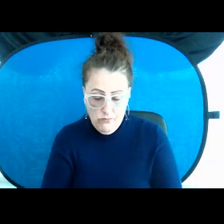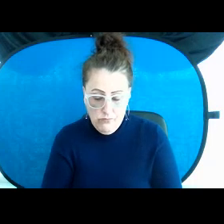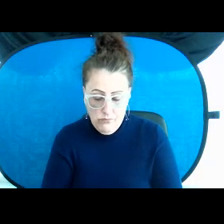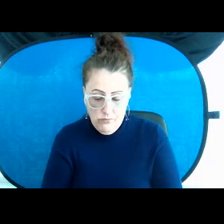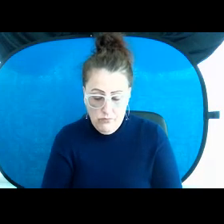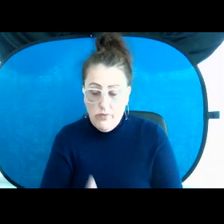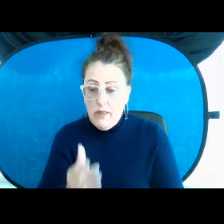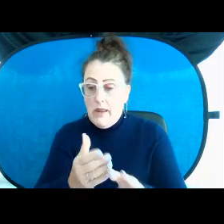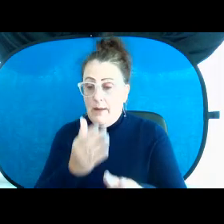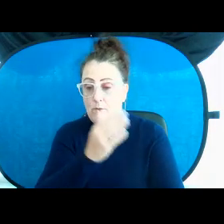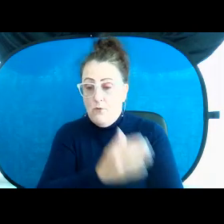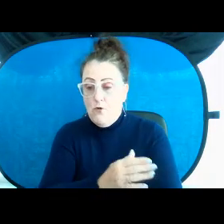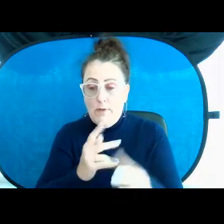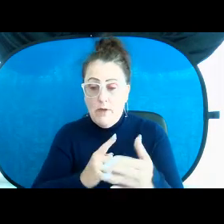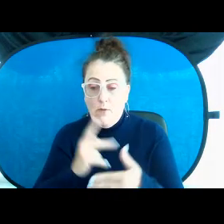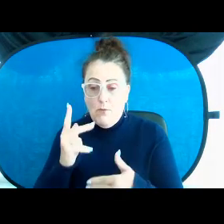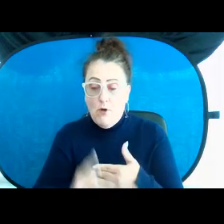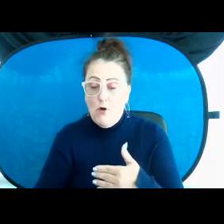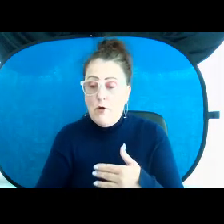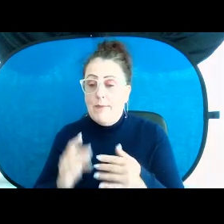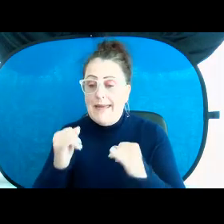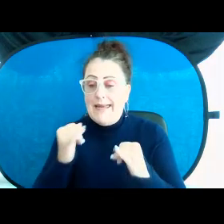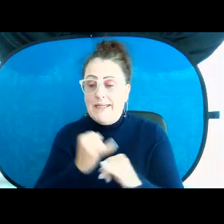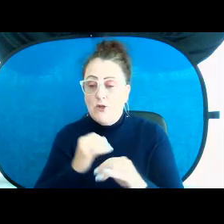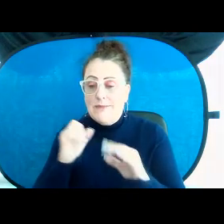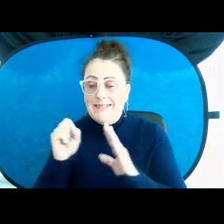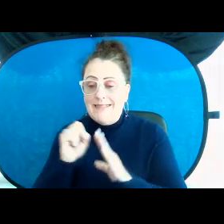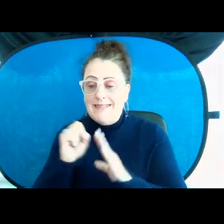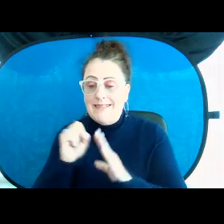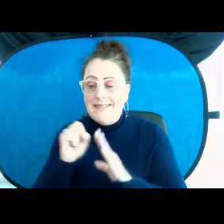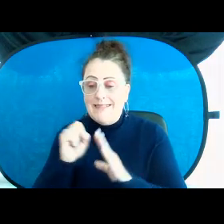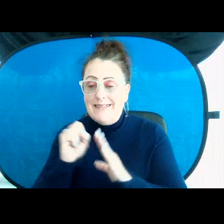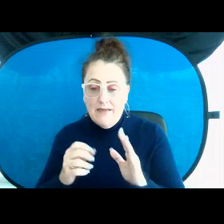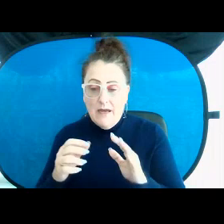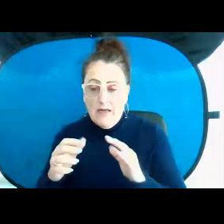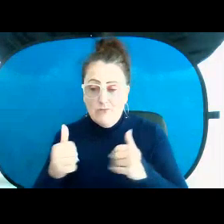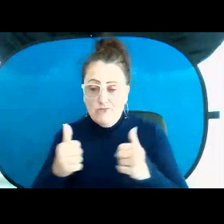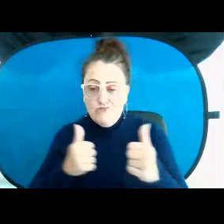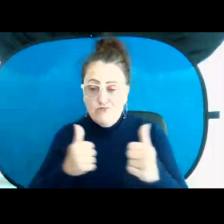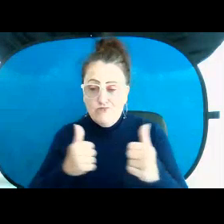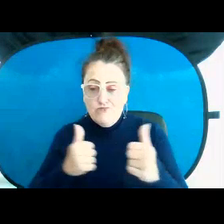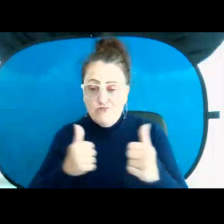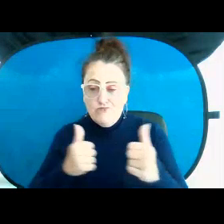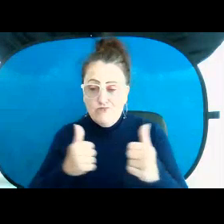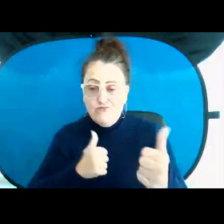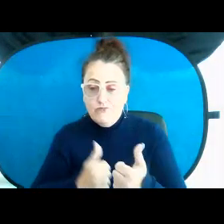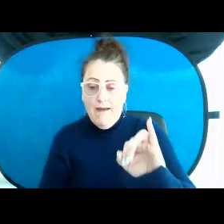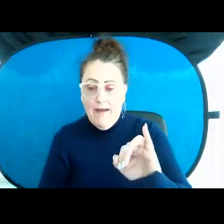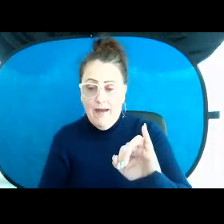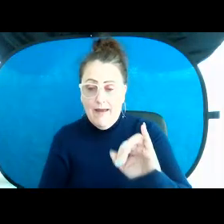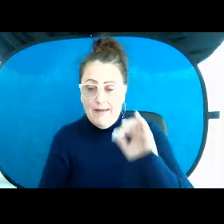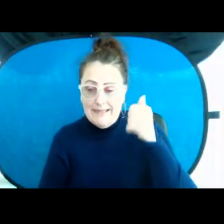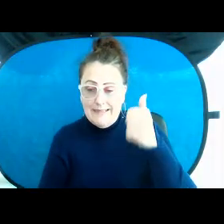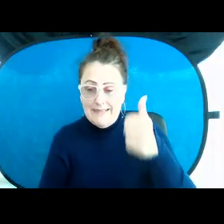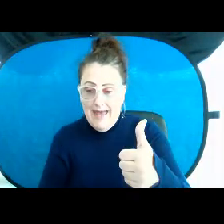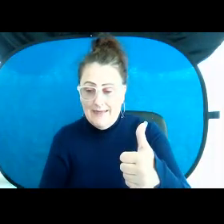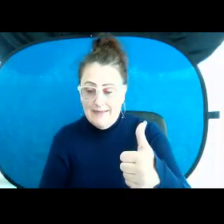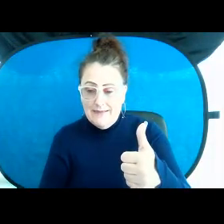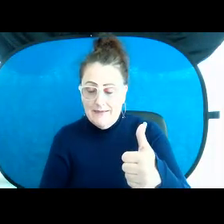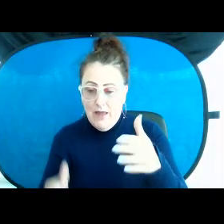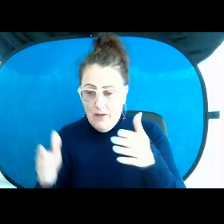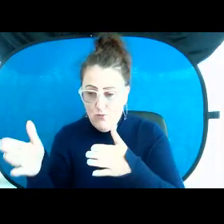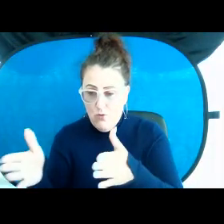Improvement Fund Program, and Interstate Transportation Improvement Program, Interstate 10 Corridor Express Lanes Contract 1 project